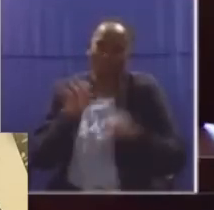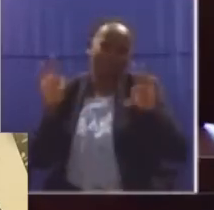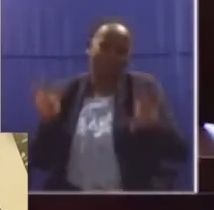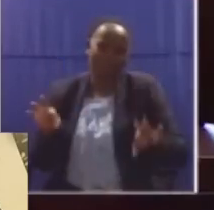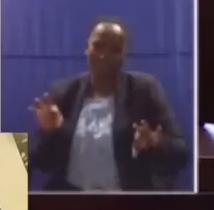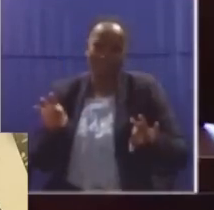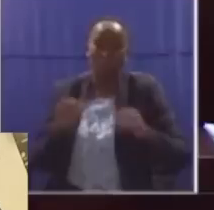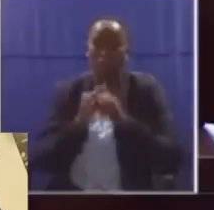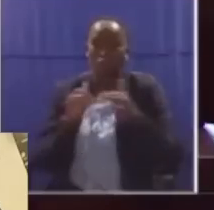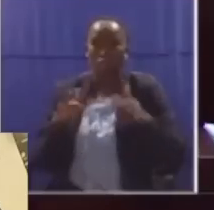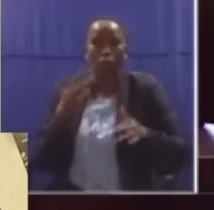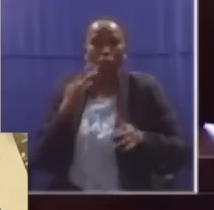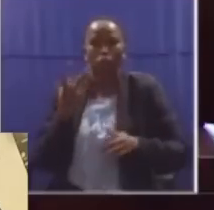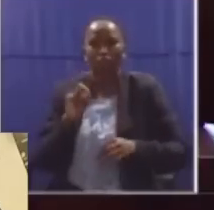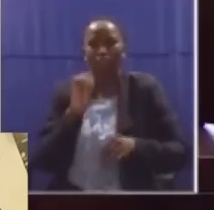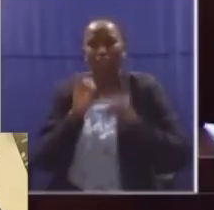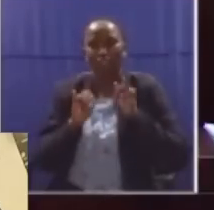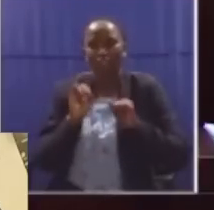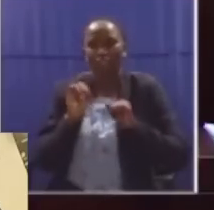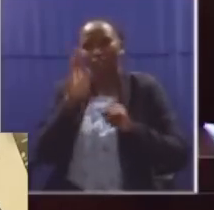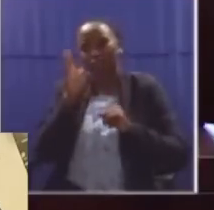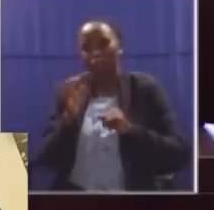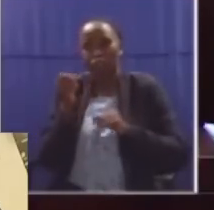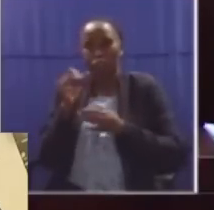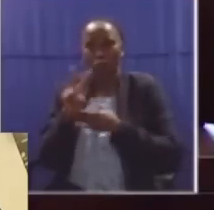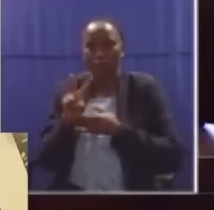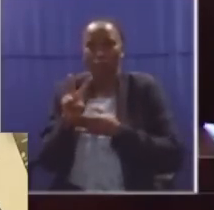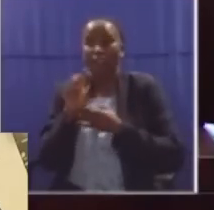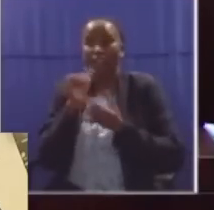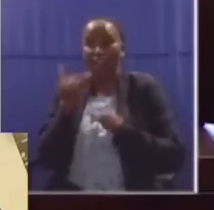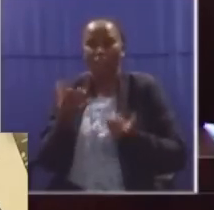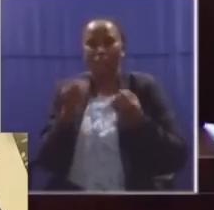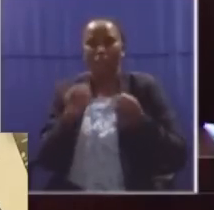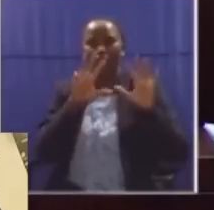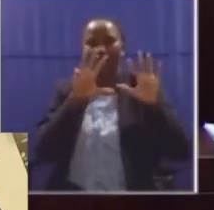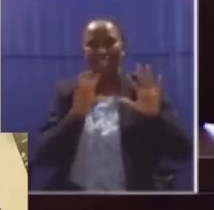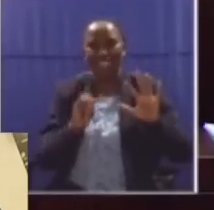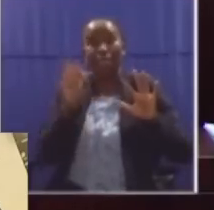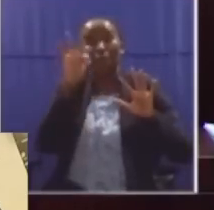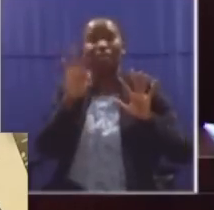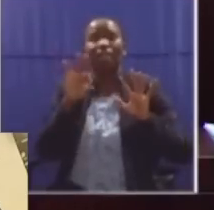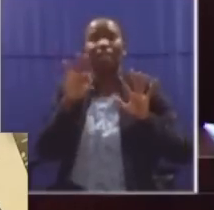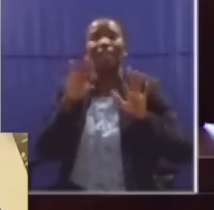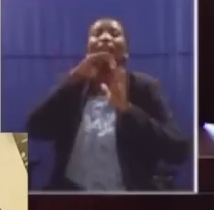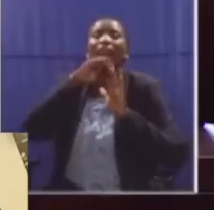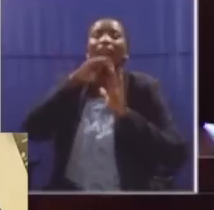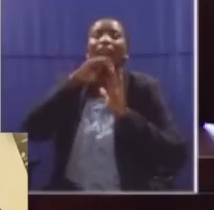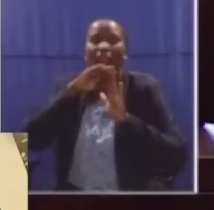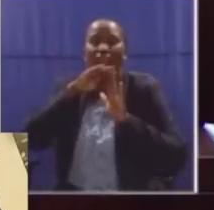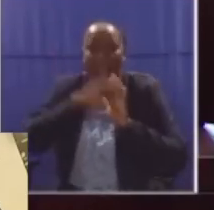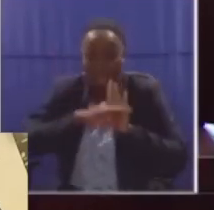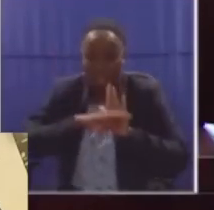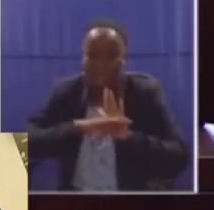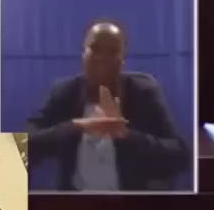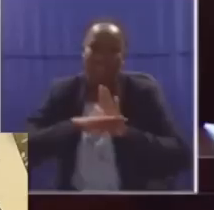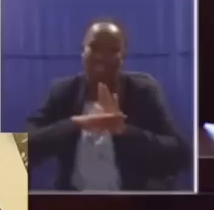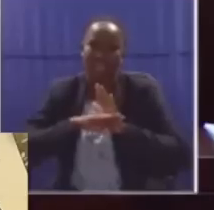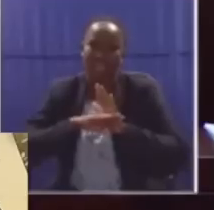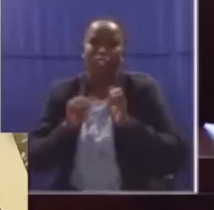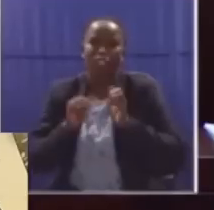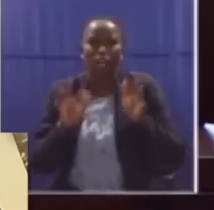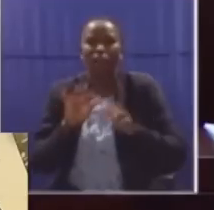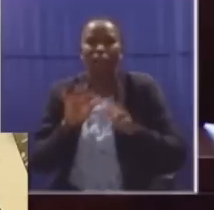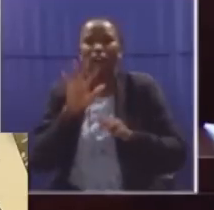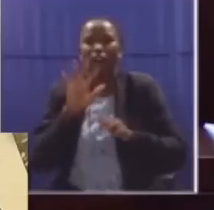since 2011-12. There are 90% less reservists today than there were in 2011-12, from 52,000 down to